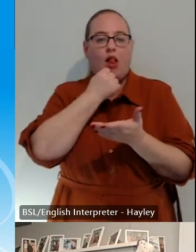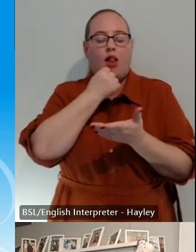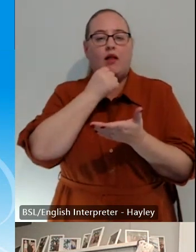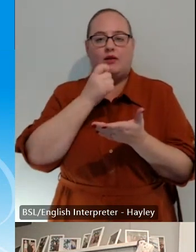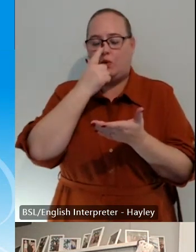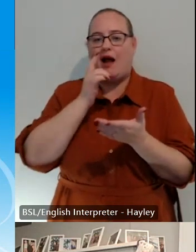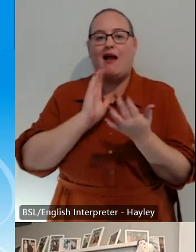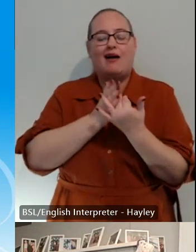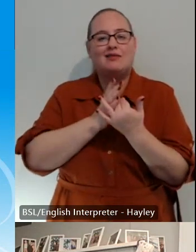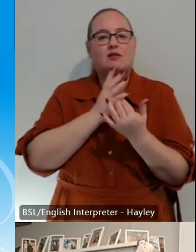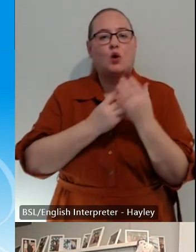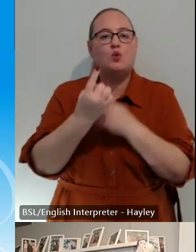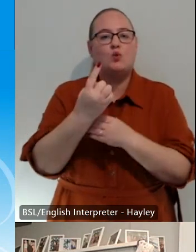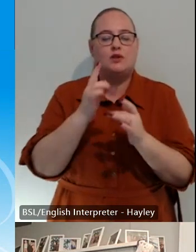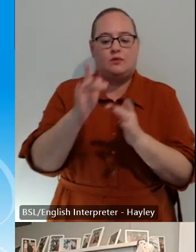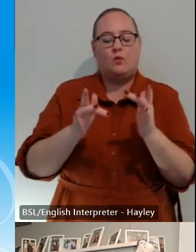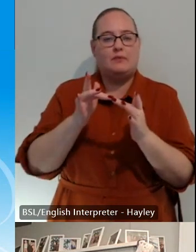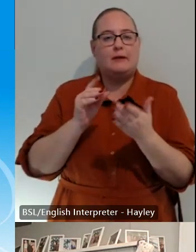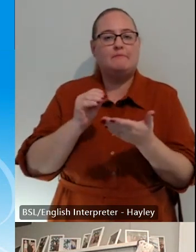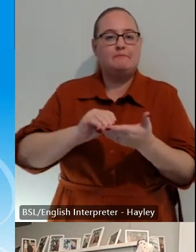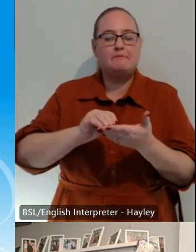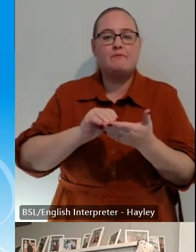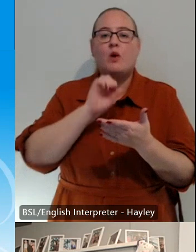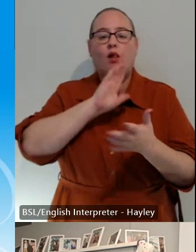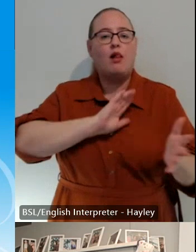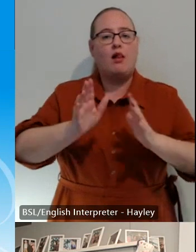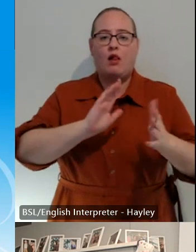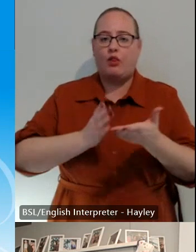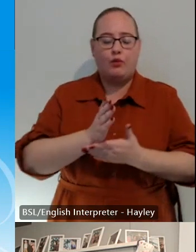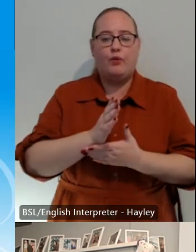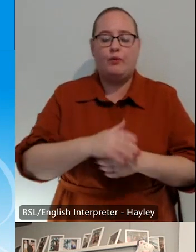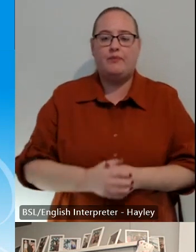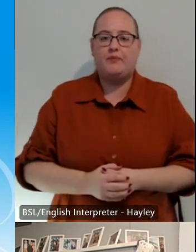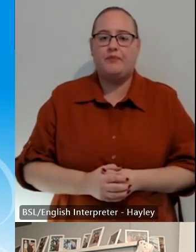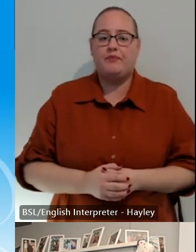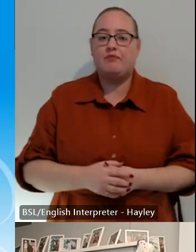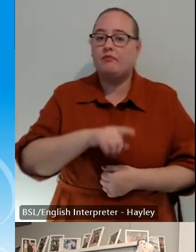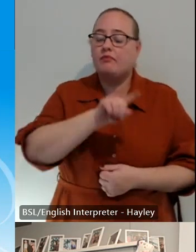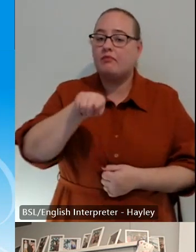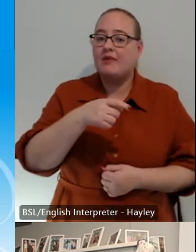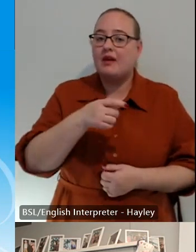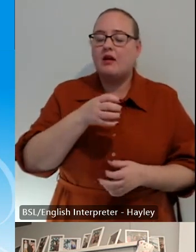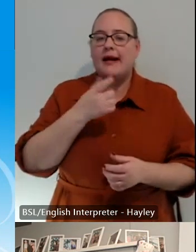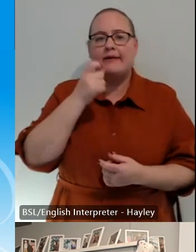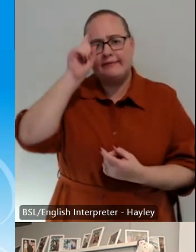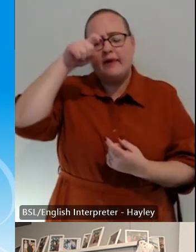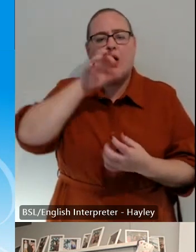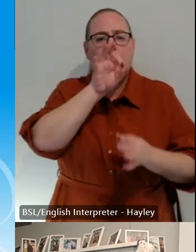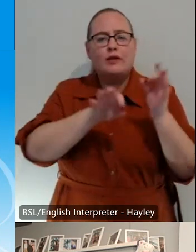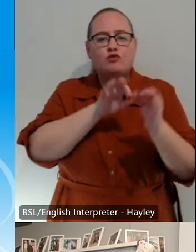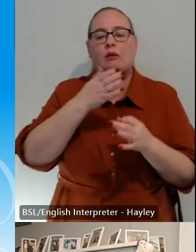Language interpretation throughout. If you have any questions for our speakers, please ask them in the Q&A